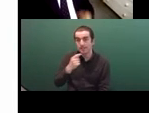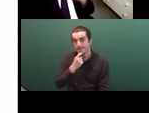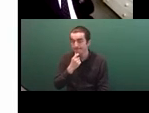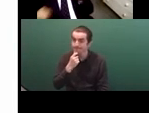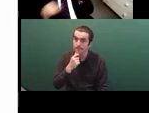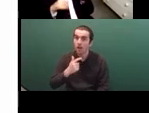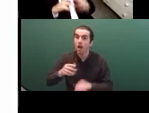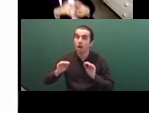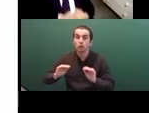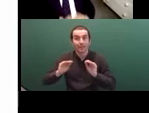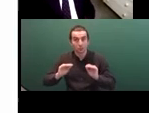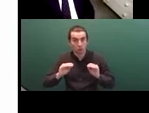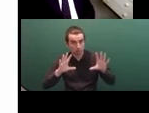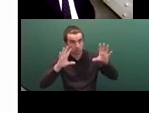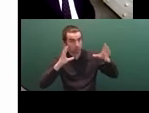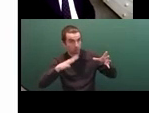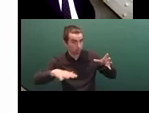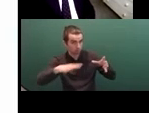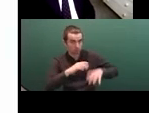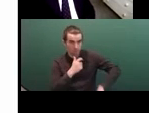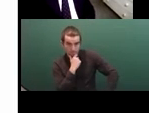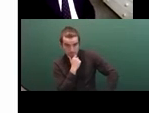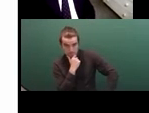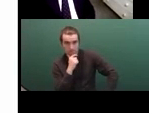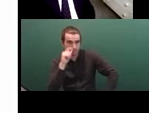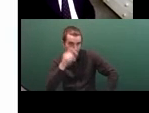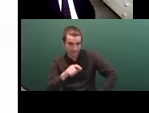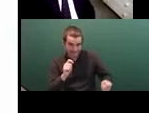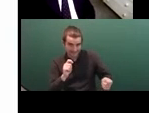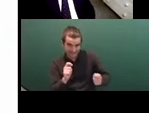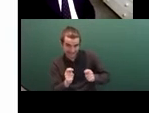autism spectrum by making the necessary modifications,